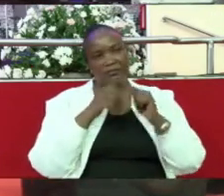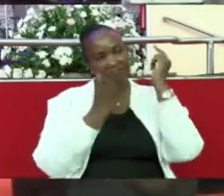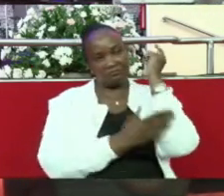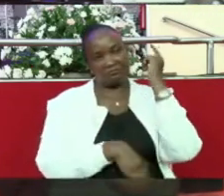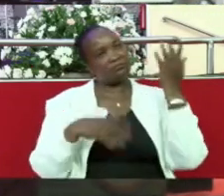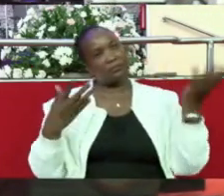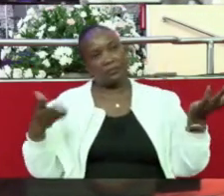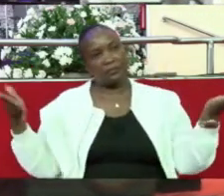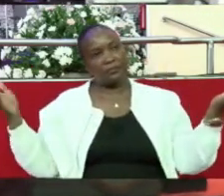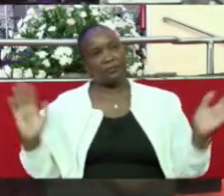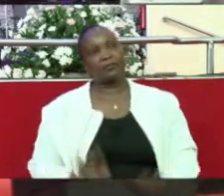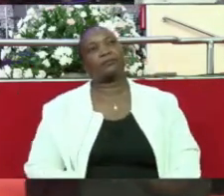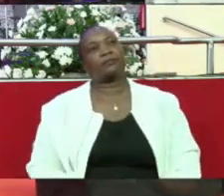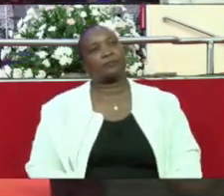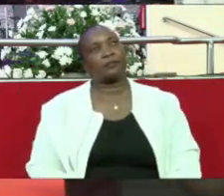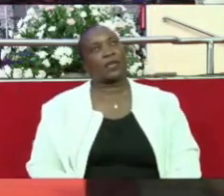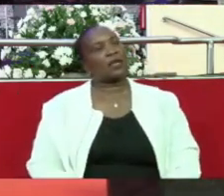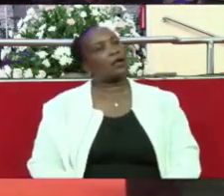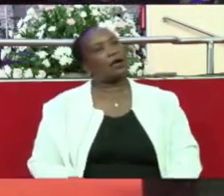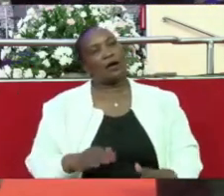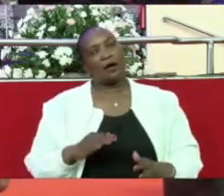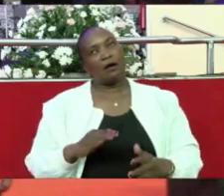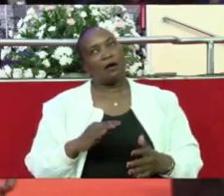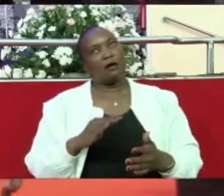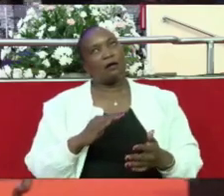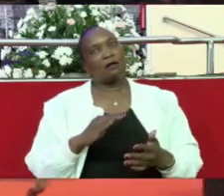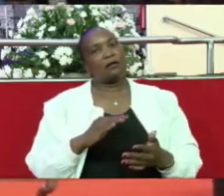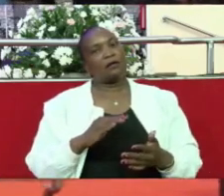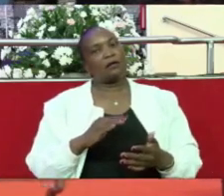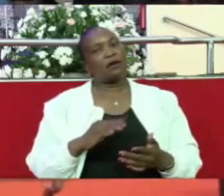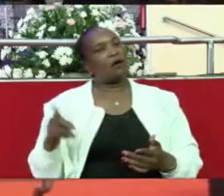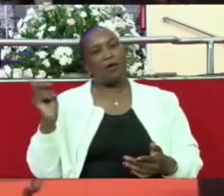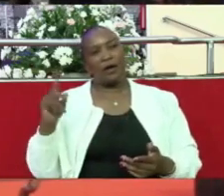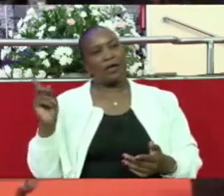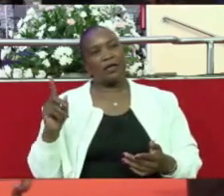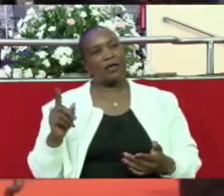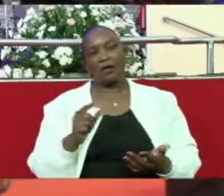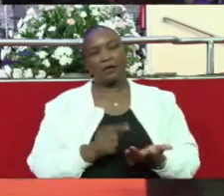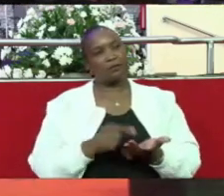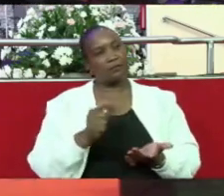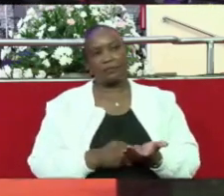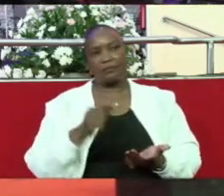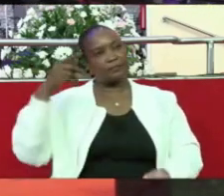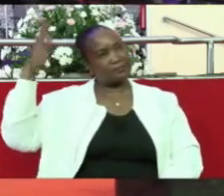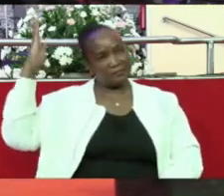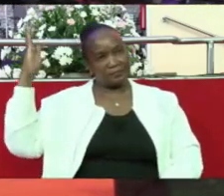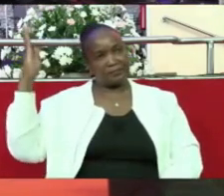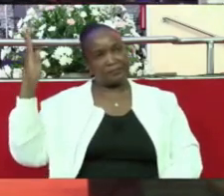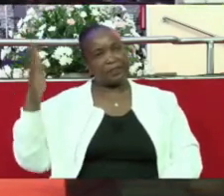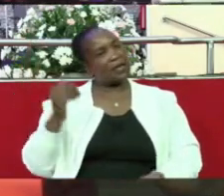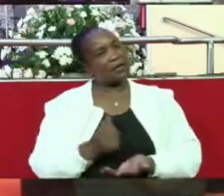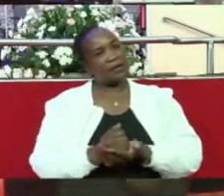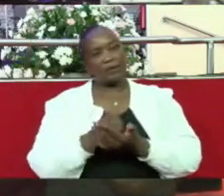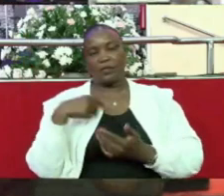ujui ufanye nini, when the grace of God is upon them, neema ya Mungu ikiwa juu yao, then when you have not taught them what to do, wakati hujawaambia cha